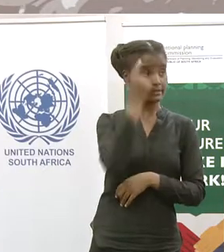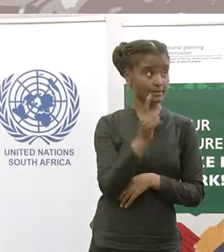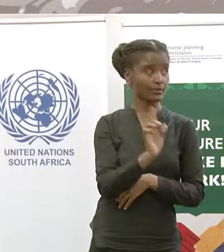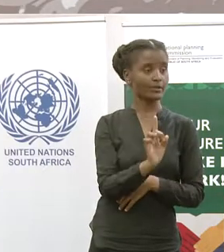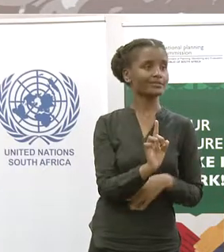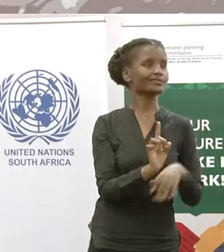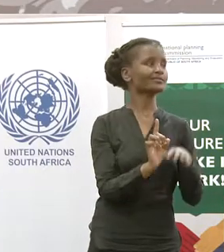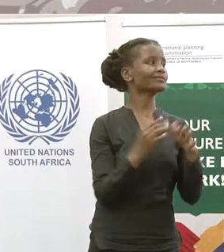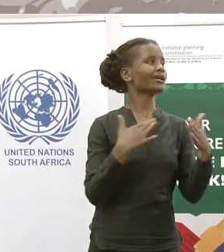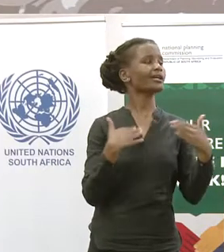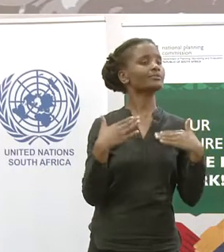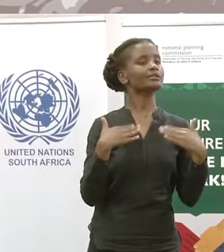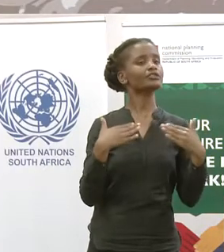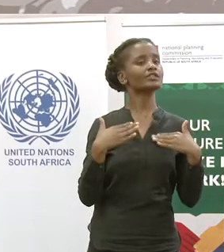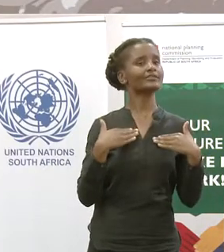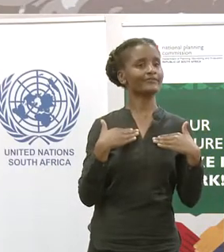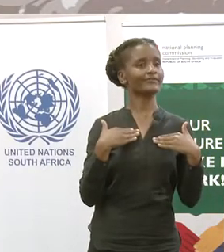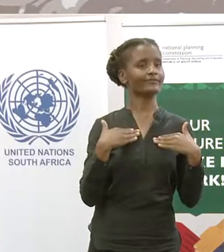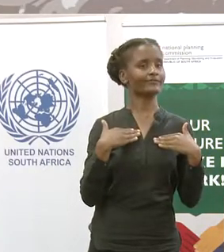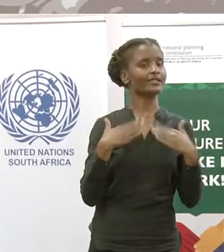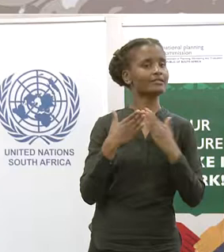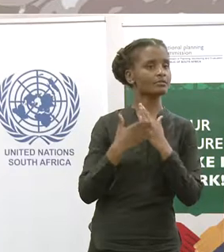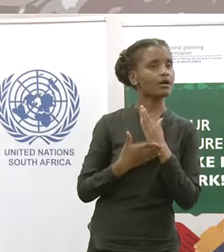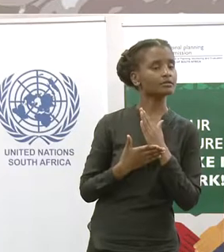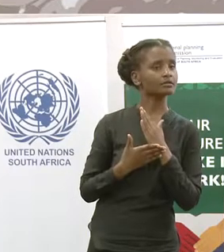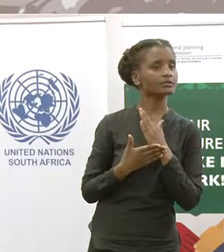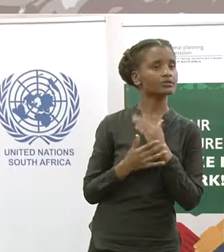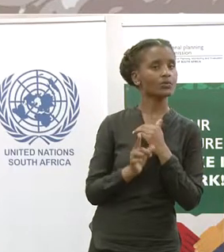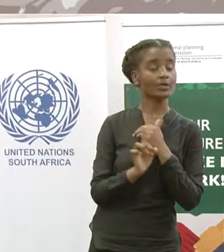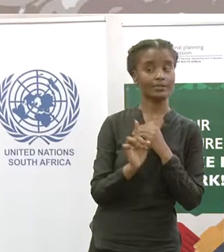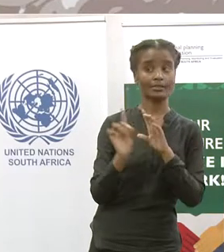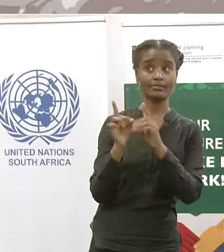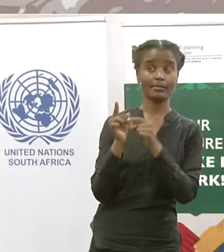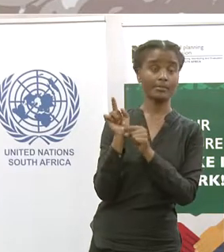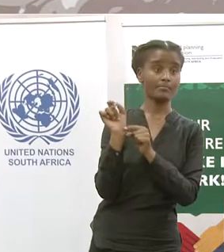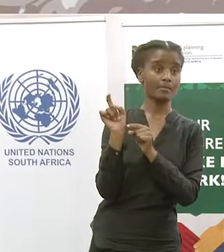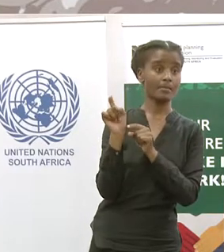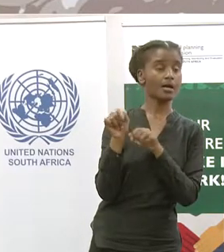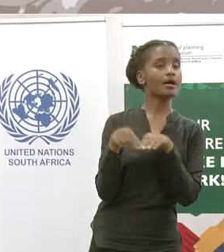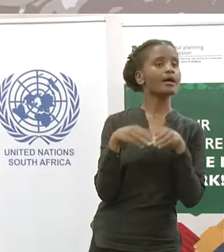administrative perspective, the department is led by DDG,